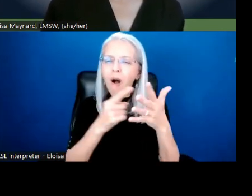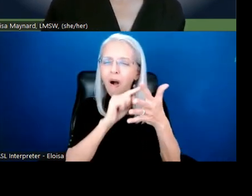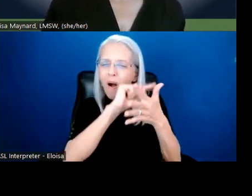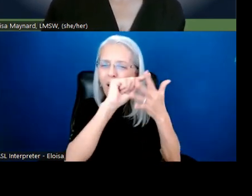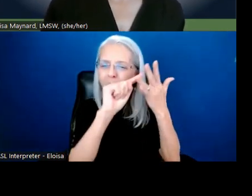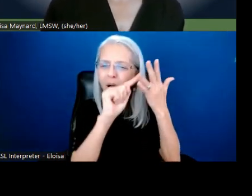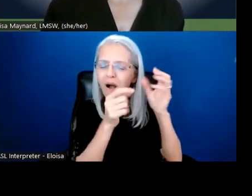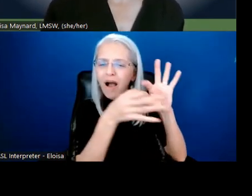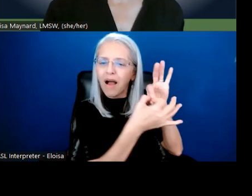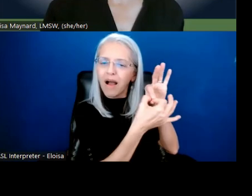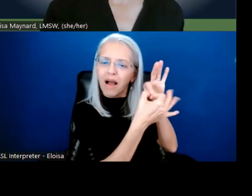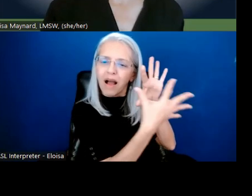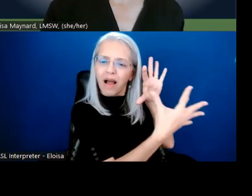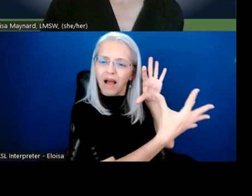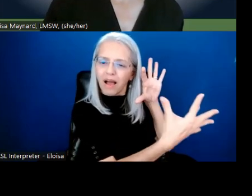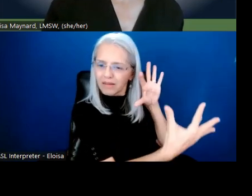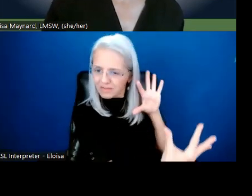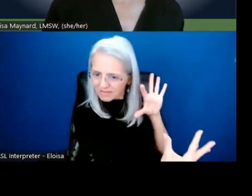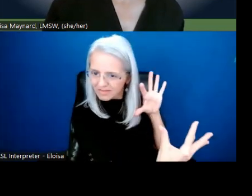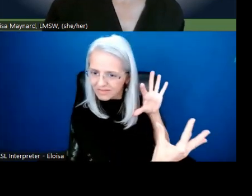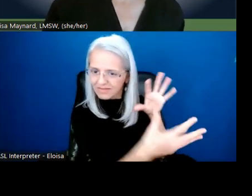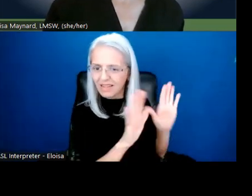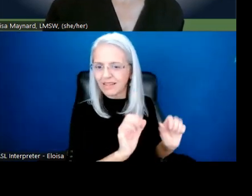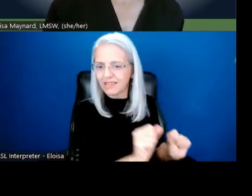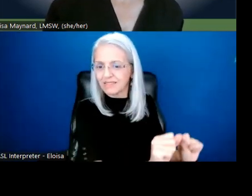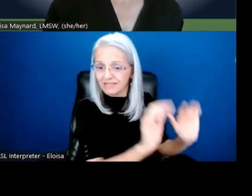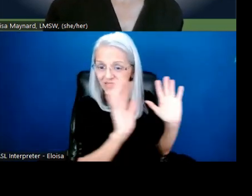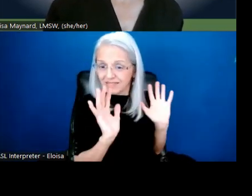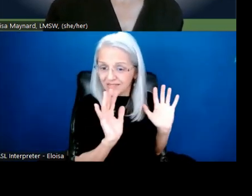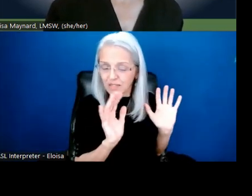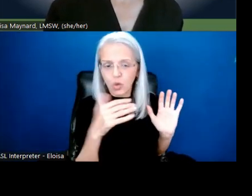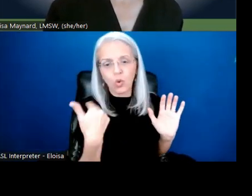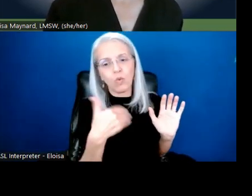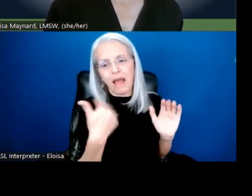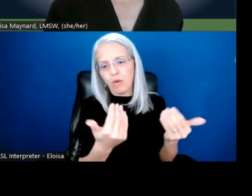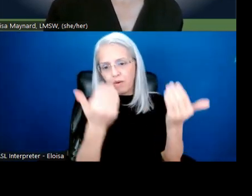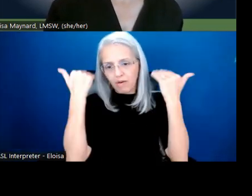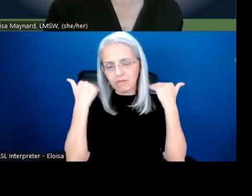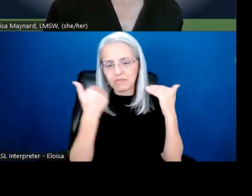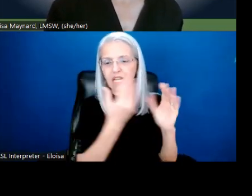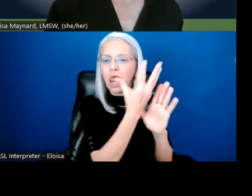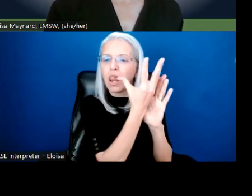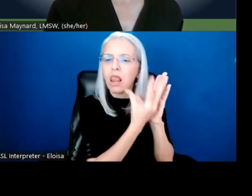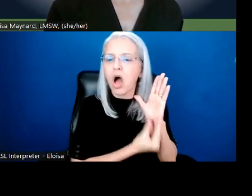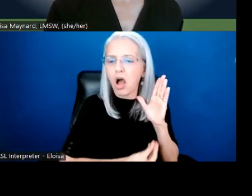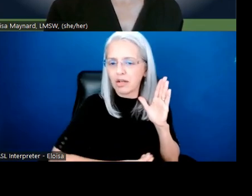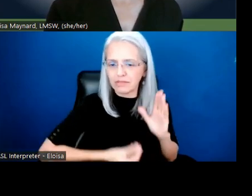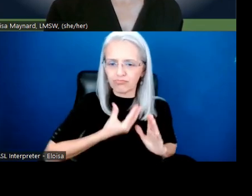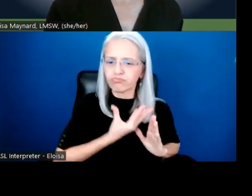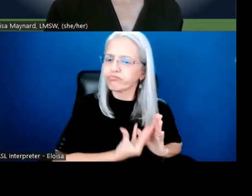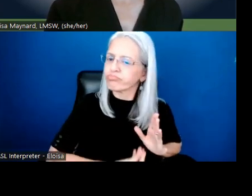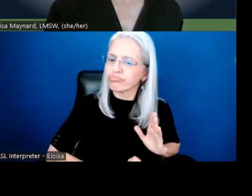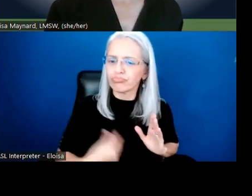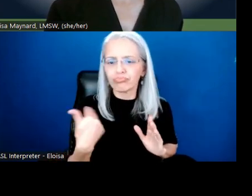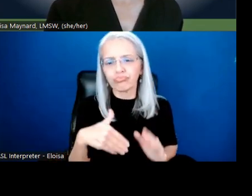their personal items. It's quite overwhelming. It's a lot of loss, right?